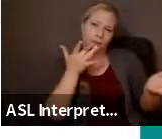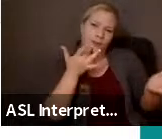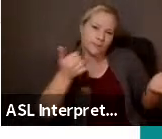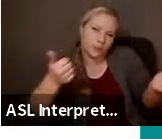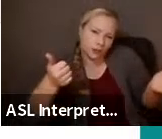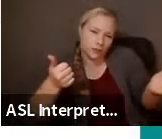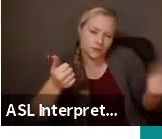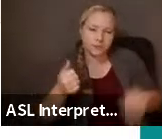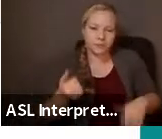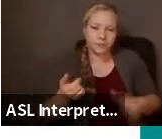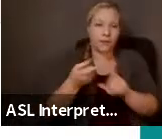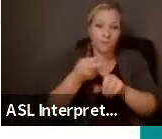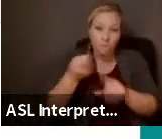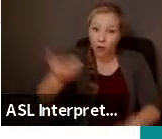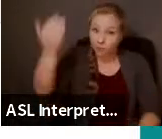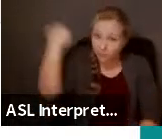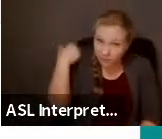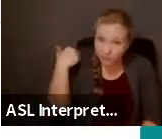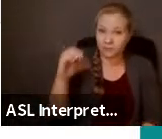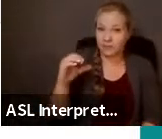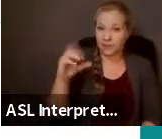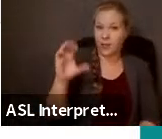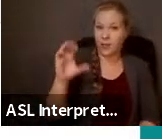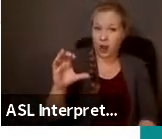CRC, back in the CRC heyday. So